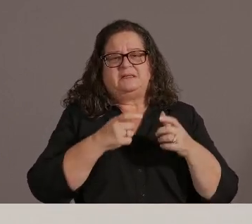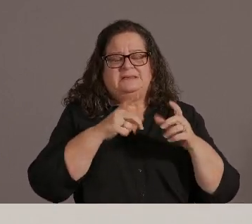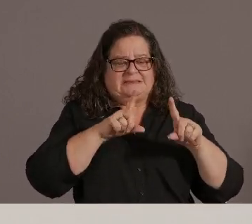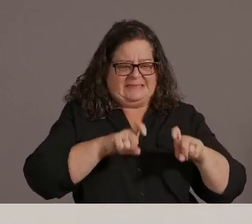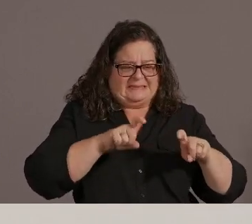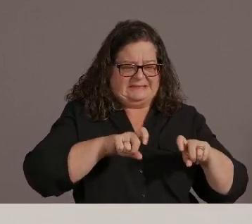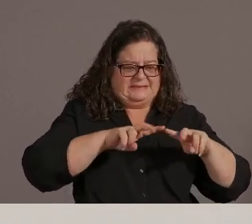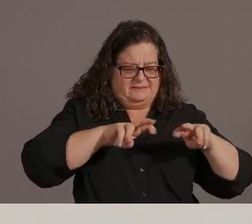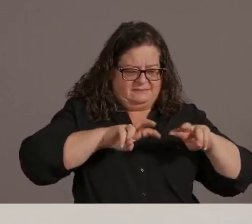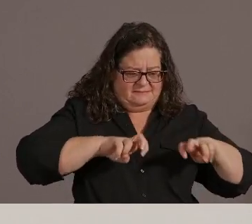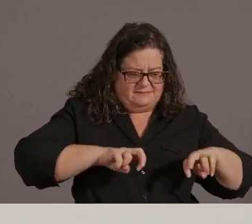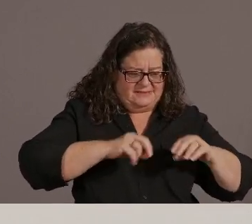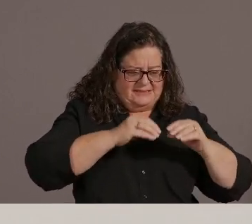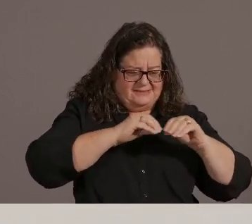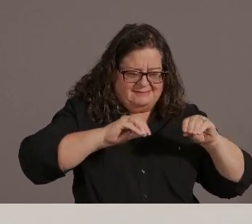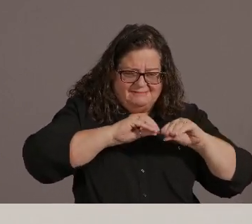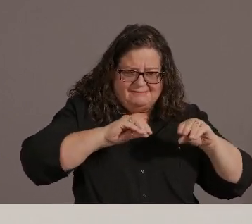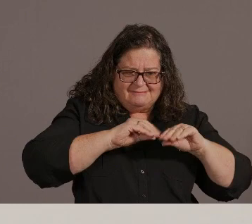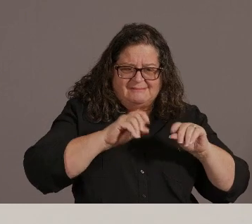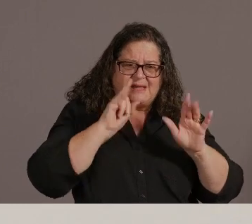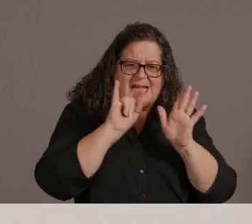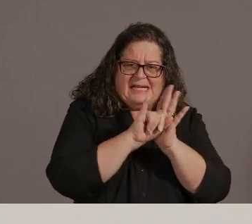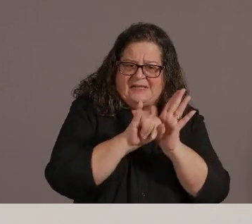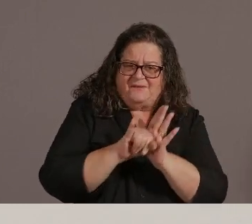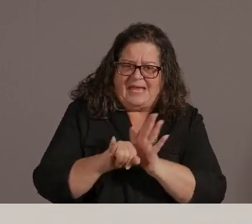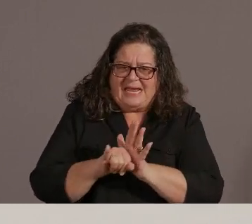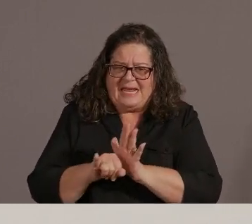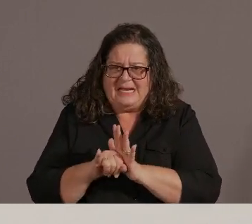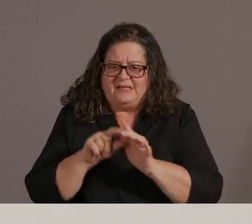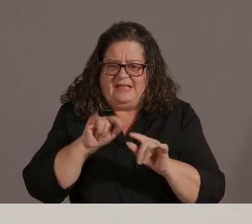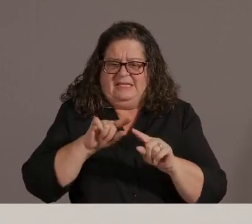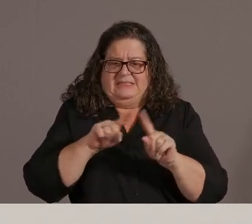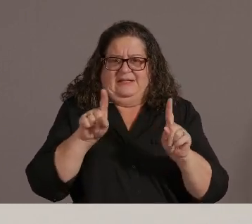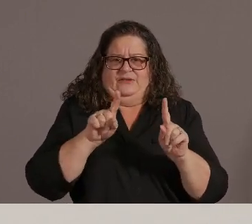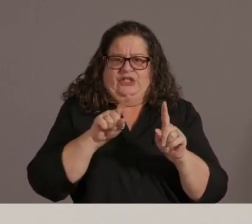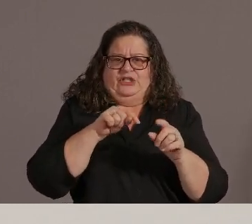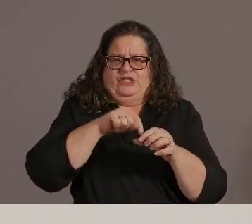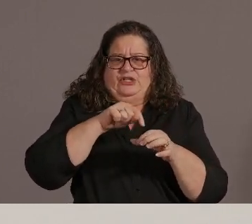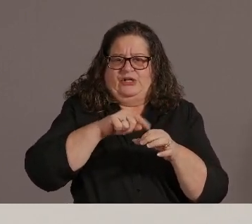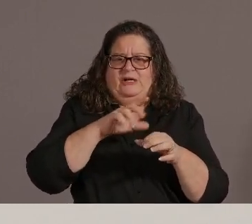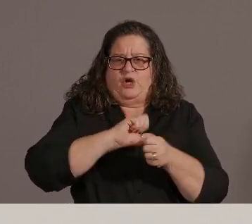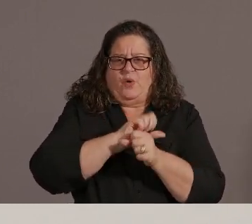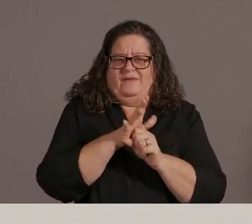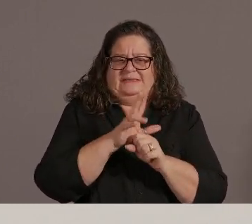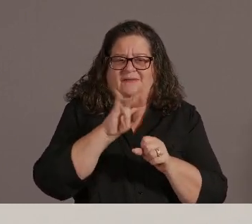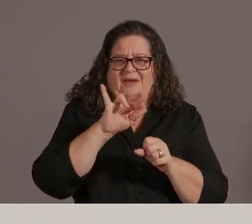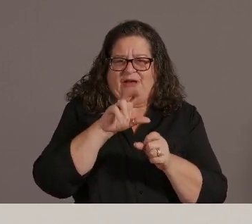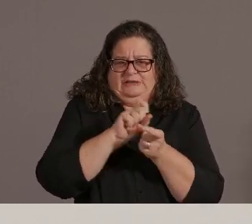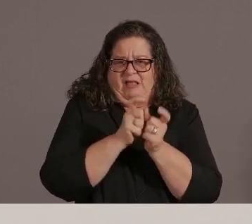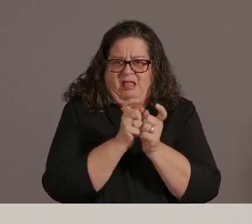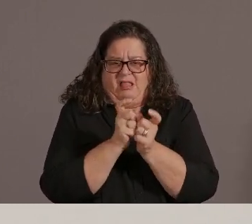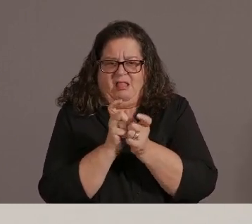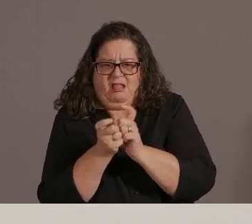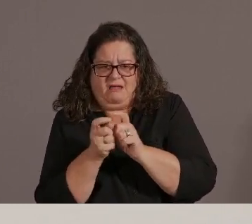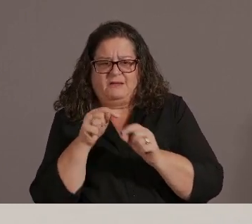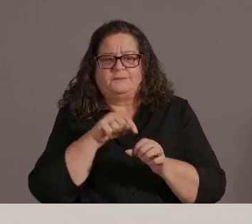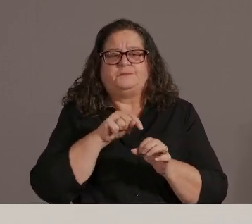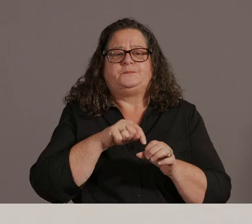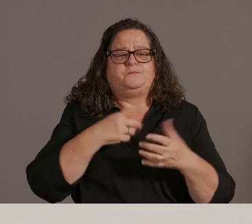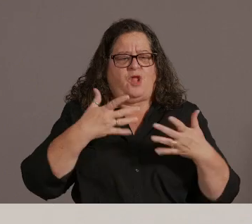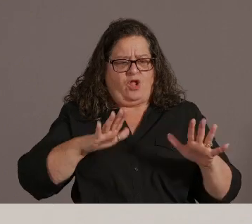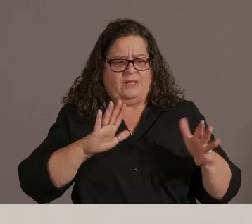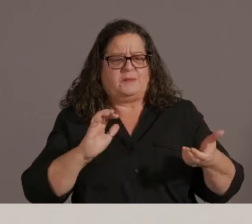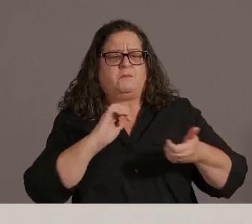with TGen, the CDC, ASU, to do this sequencing so that we can identify as we get